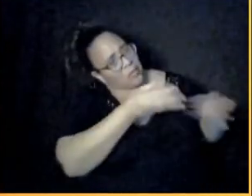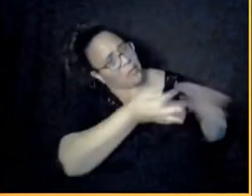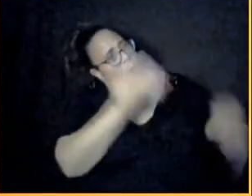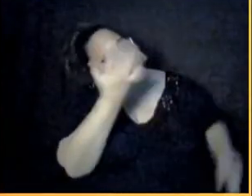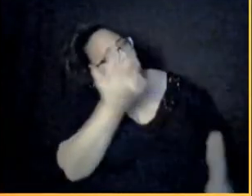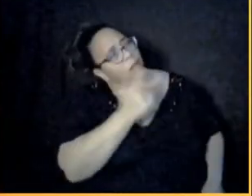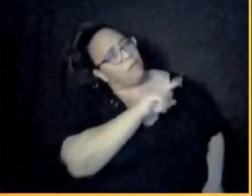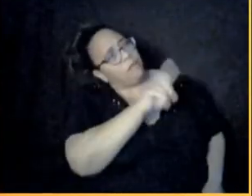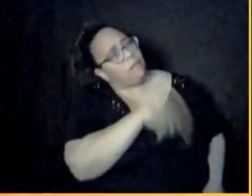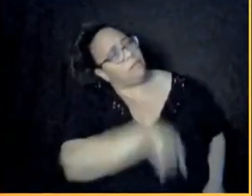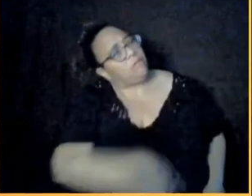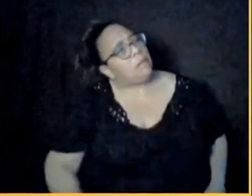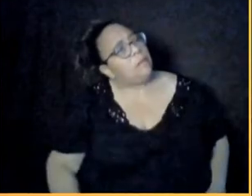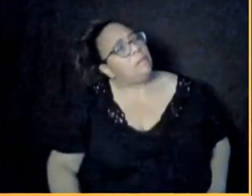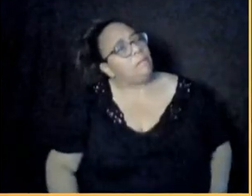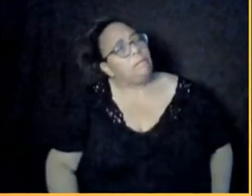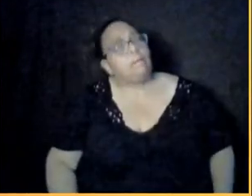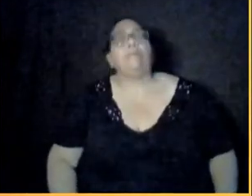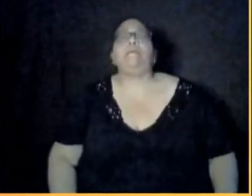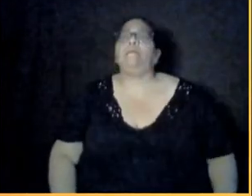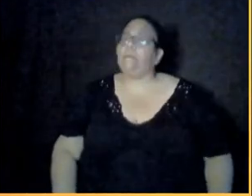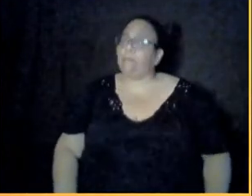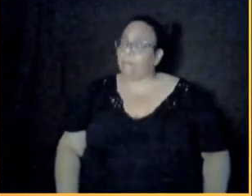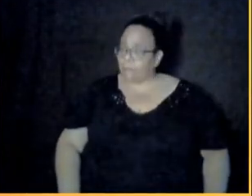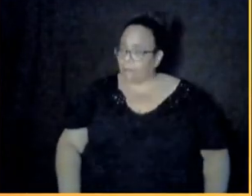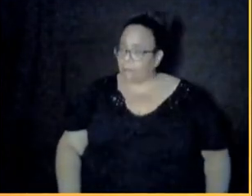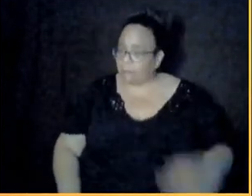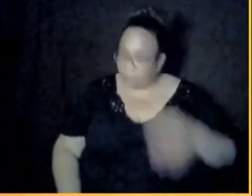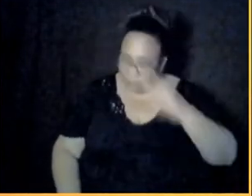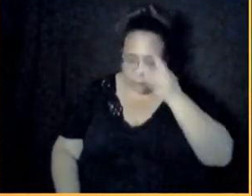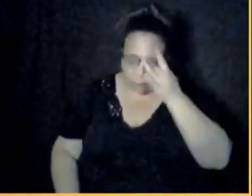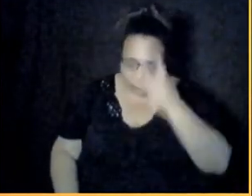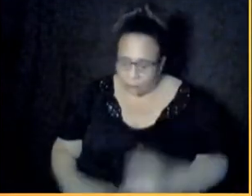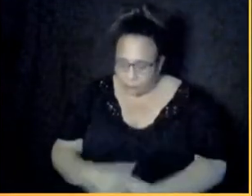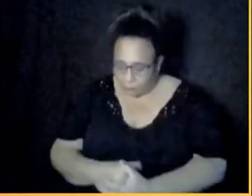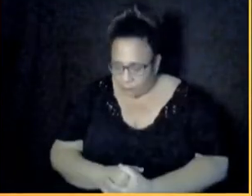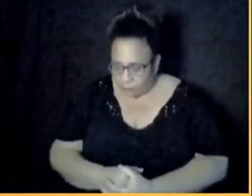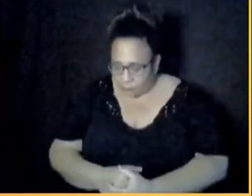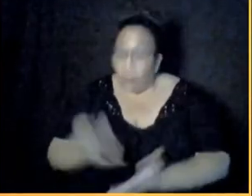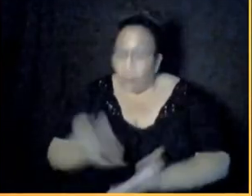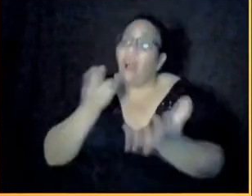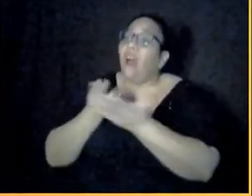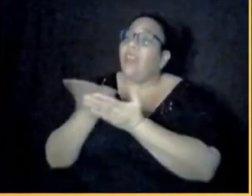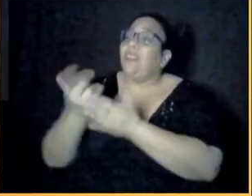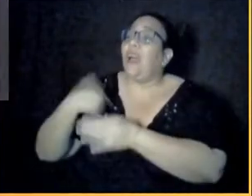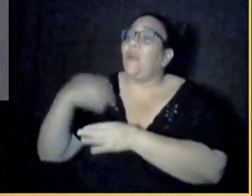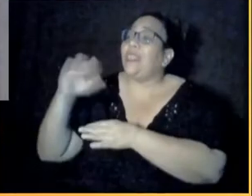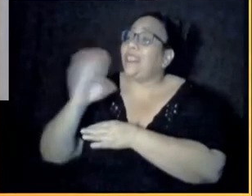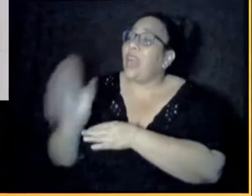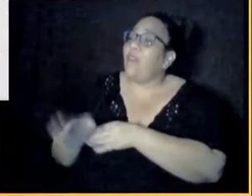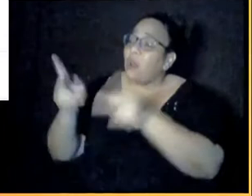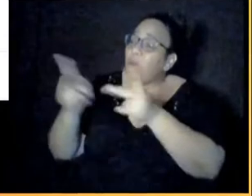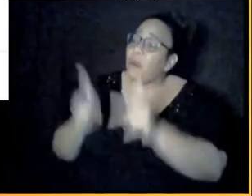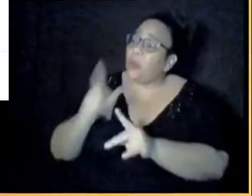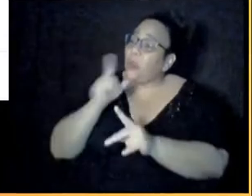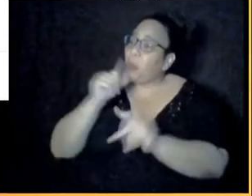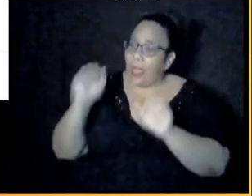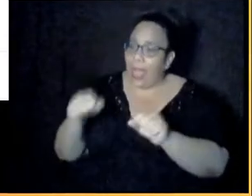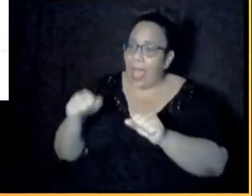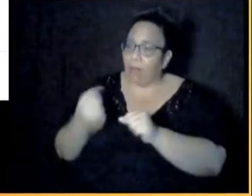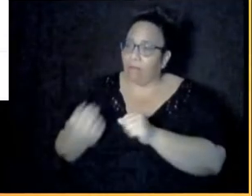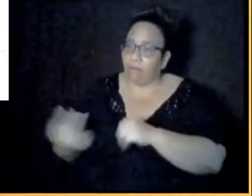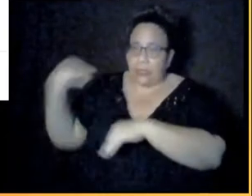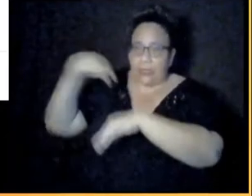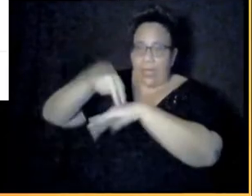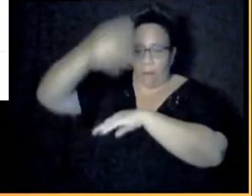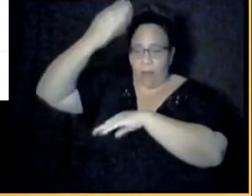Well, I was never like a type of person like to speak in front of big crowds or even be around them. Like, you know, I get